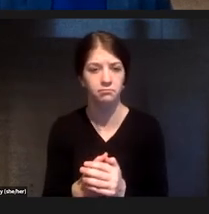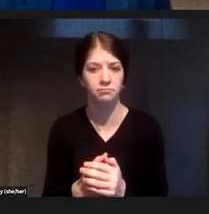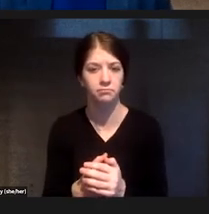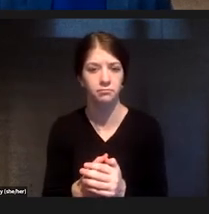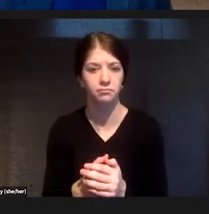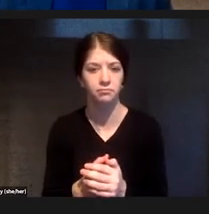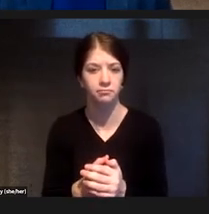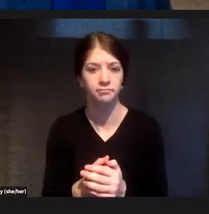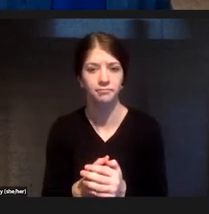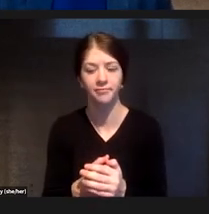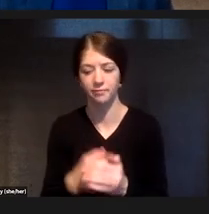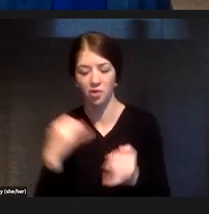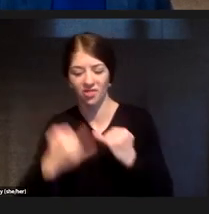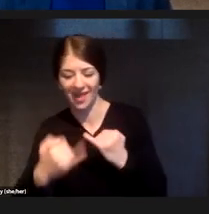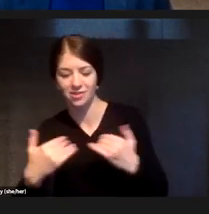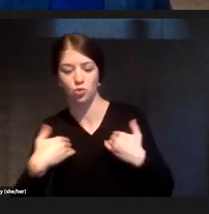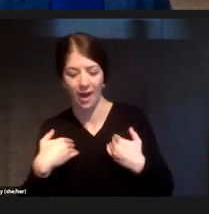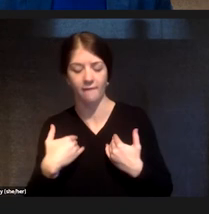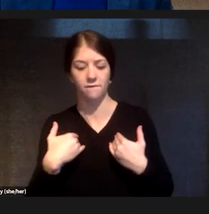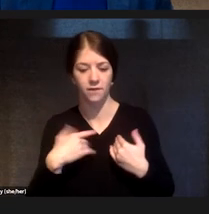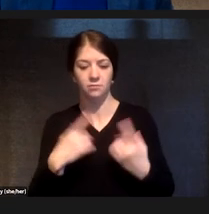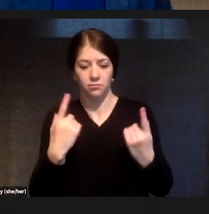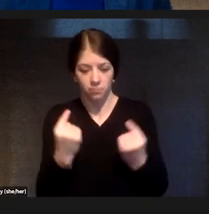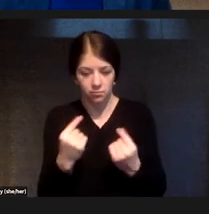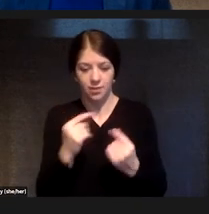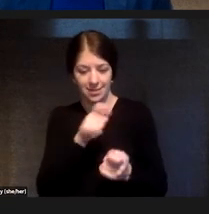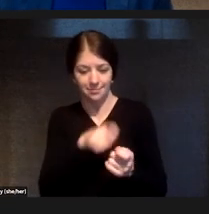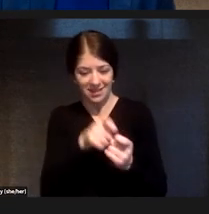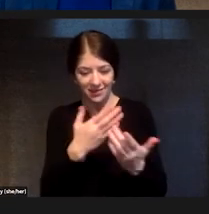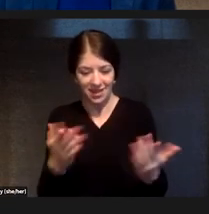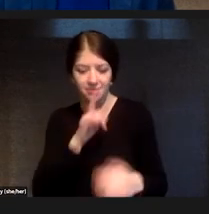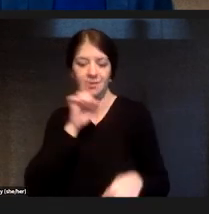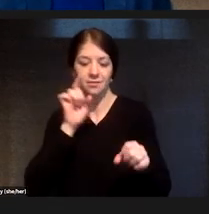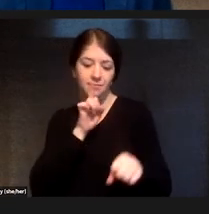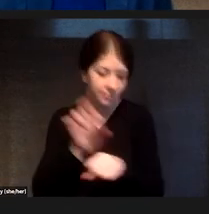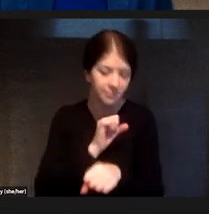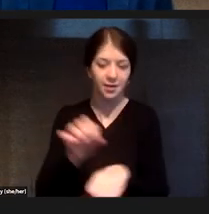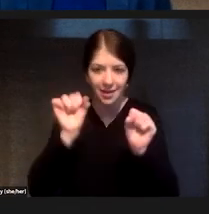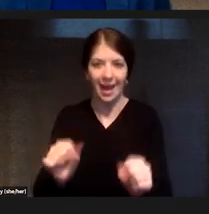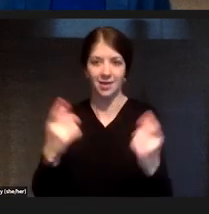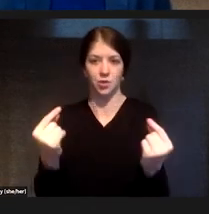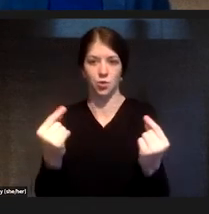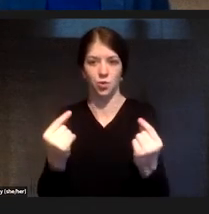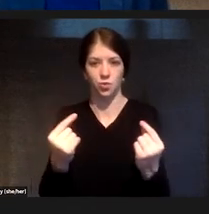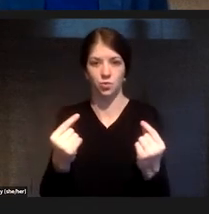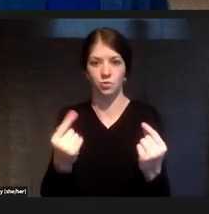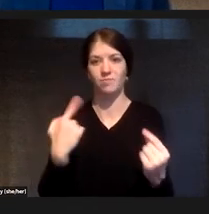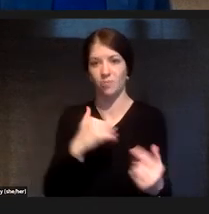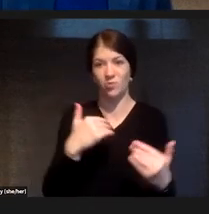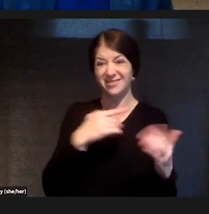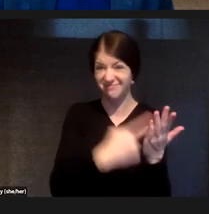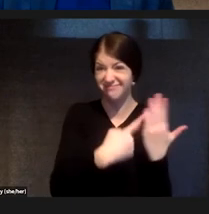tangible things that they can do. Because too often we have these conversations about diversity, equity, inclusion, about